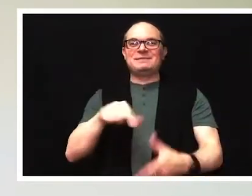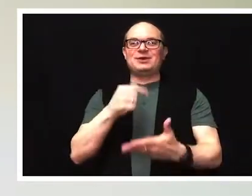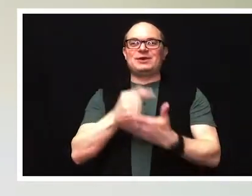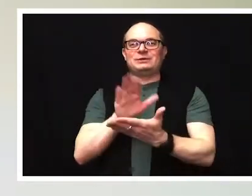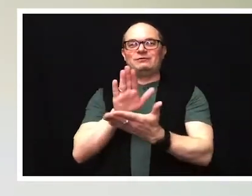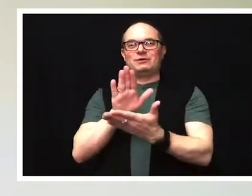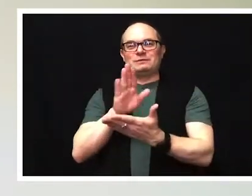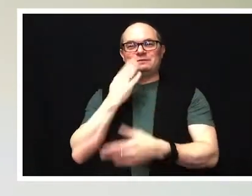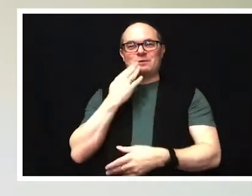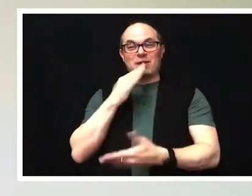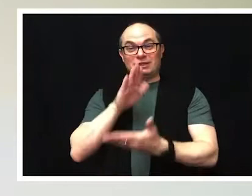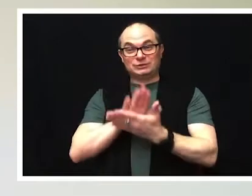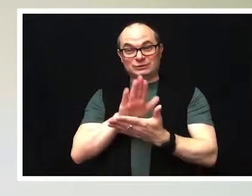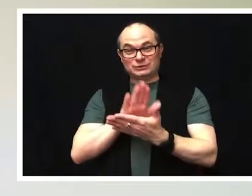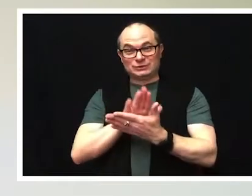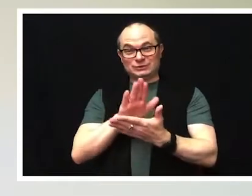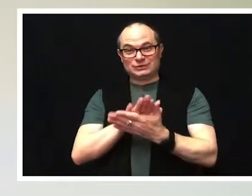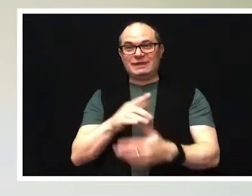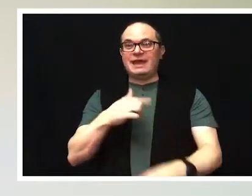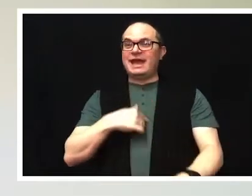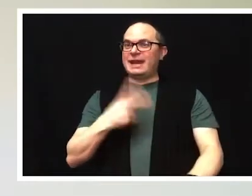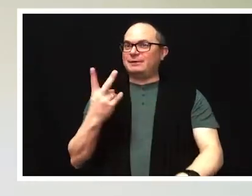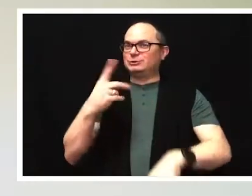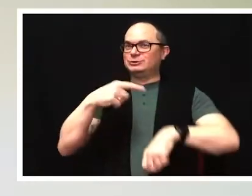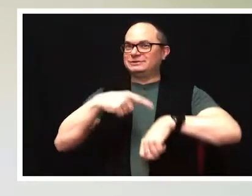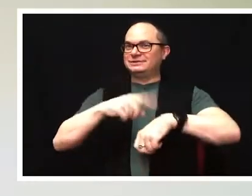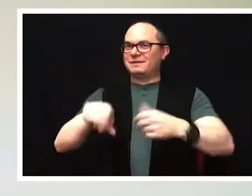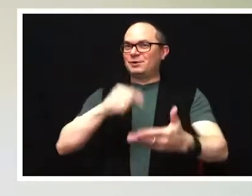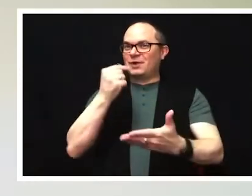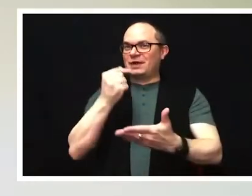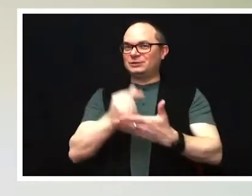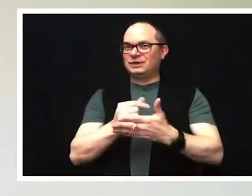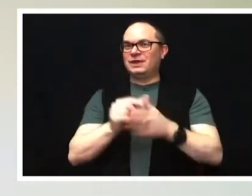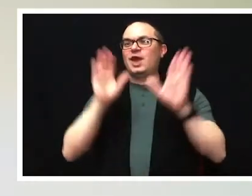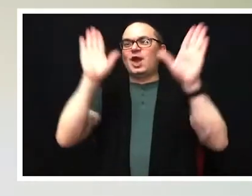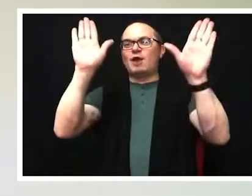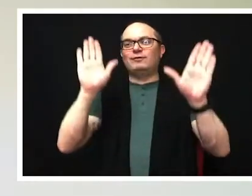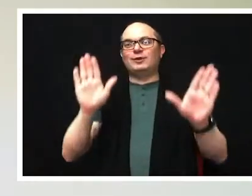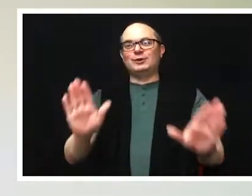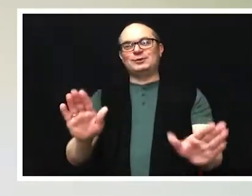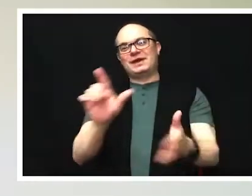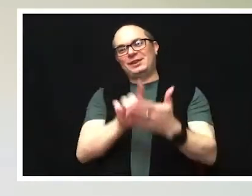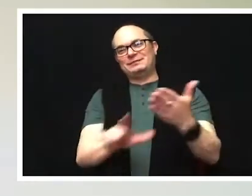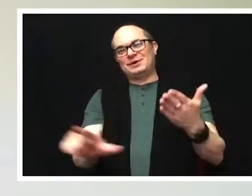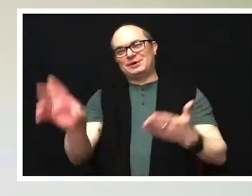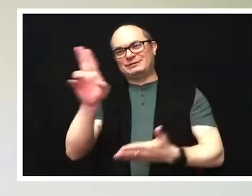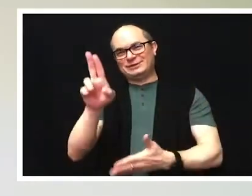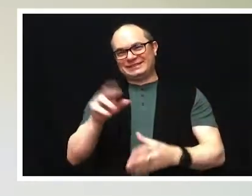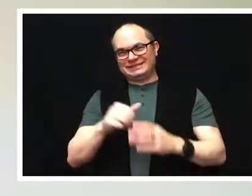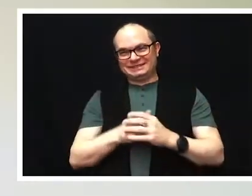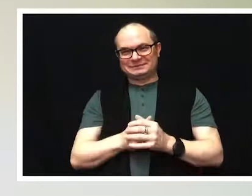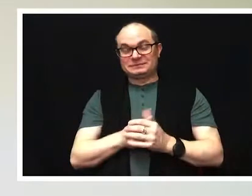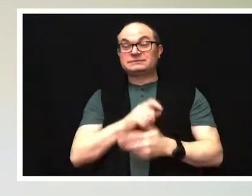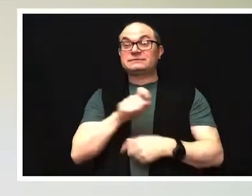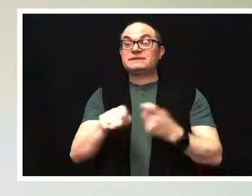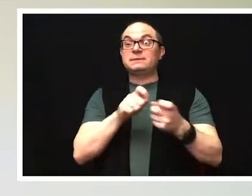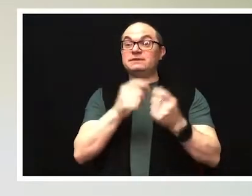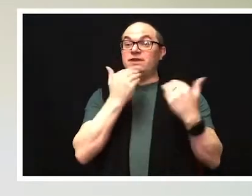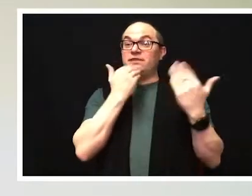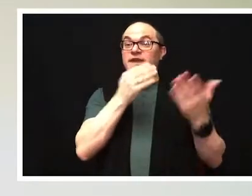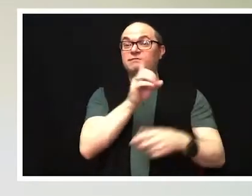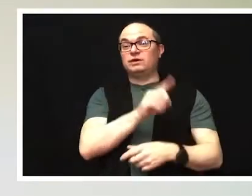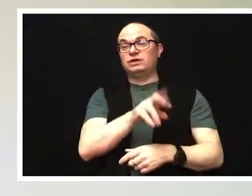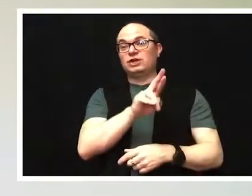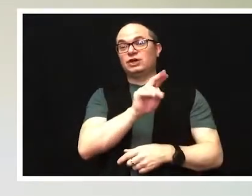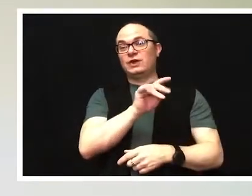from Beaumont schools and one who is a two-time graduate of the great Lamar University. A special thank you